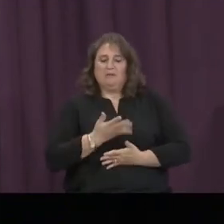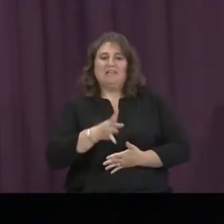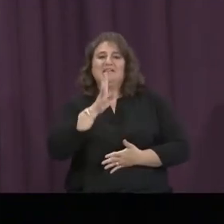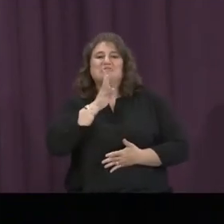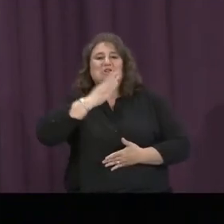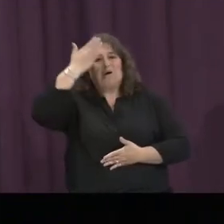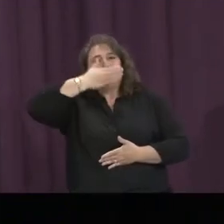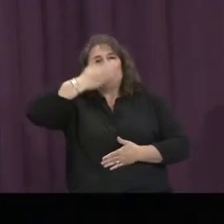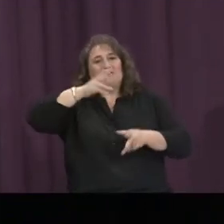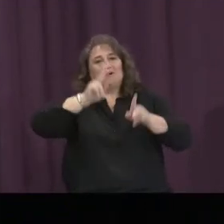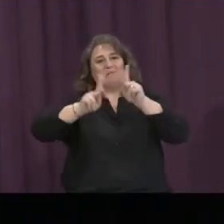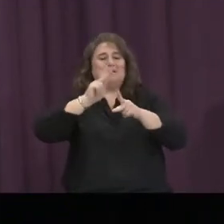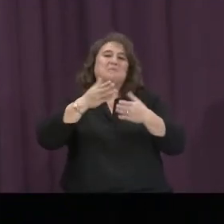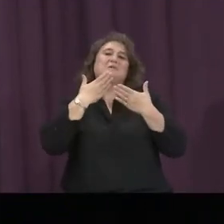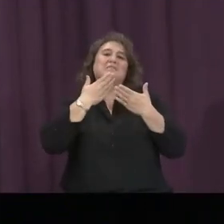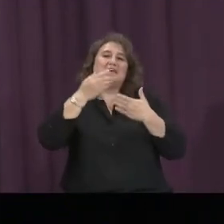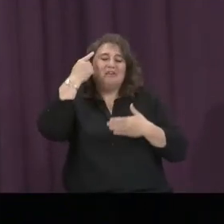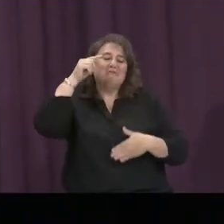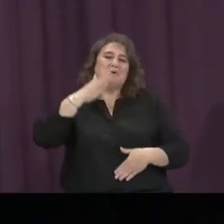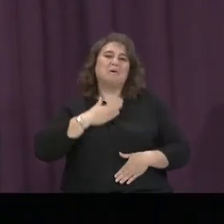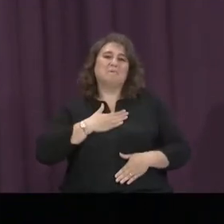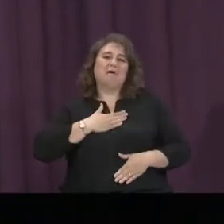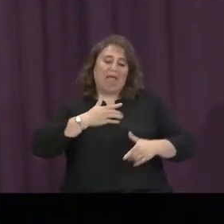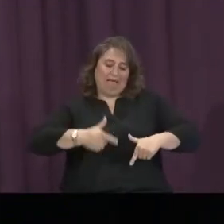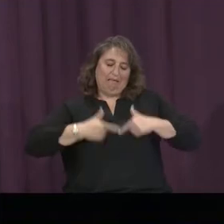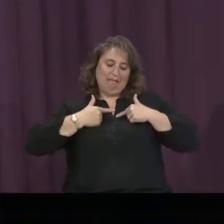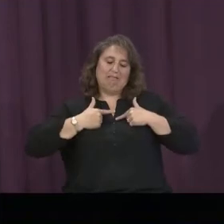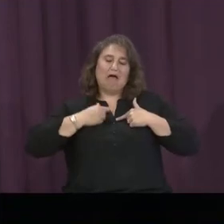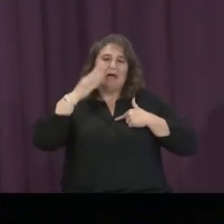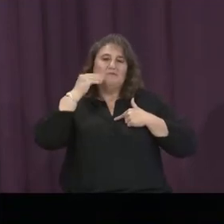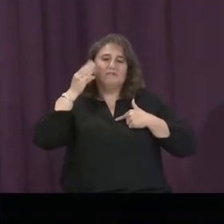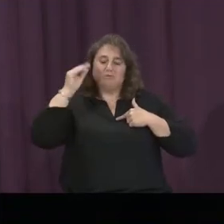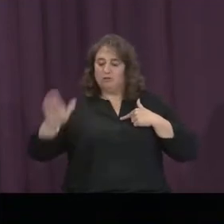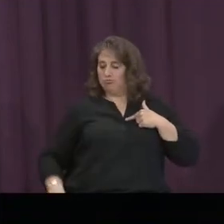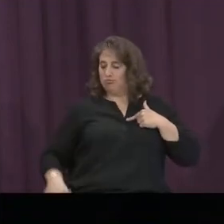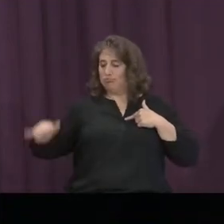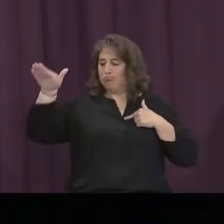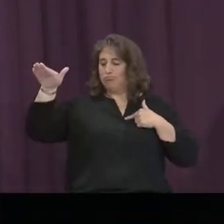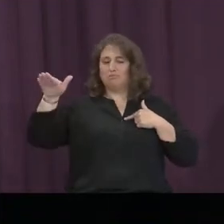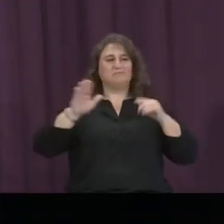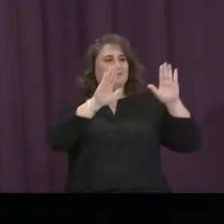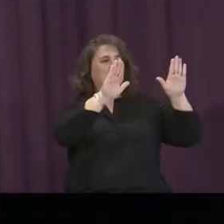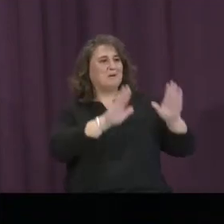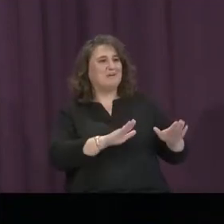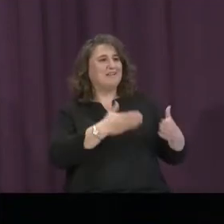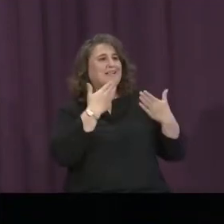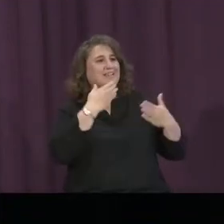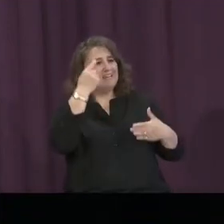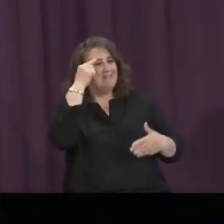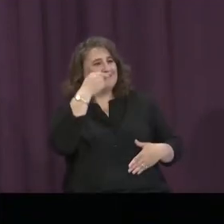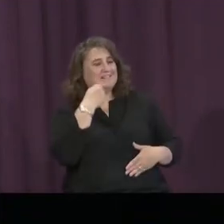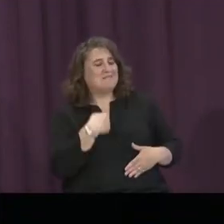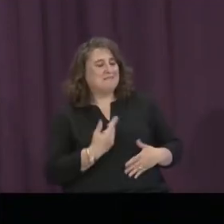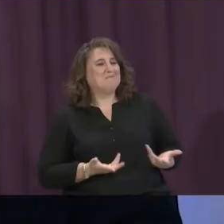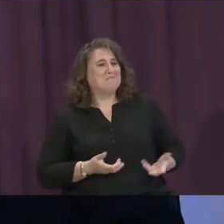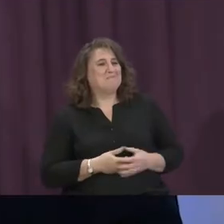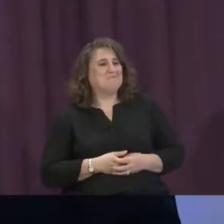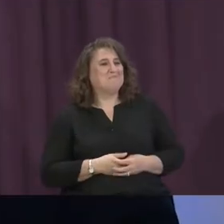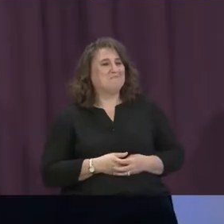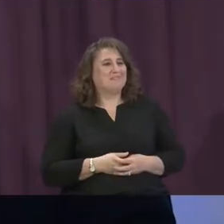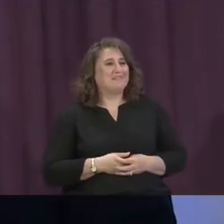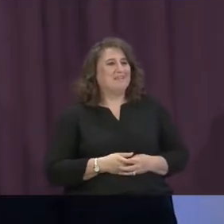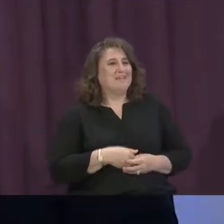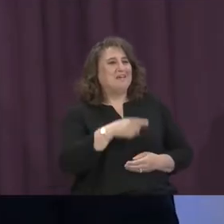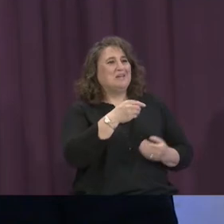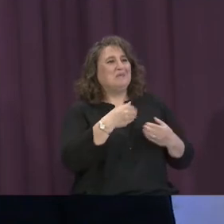people. So, I'm just thankful for my journey. Yeah. So far. That's wonderful. Thank you for sharing that. I'm like that you had, you